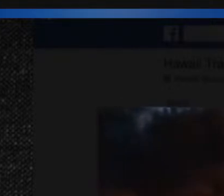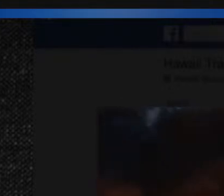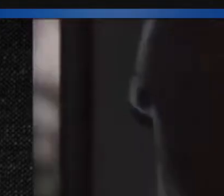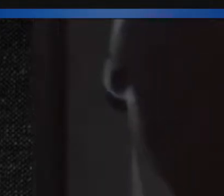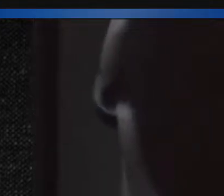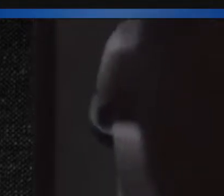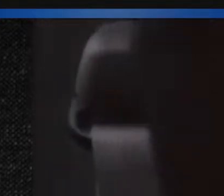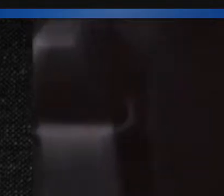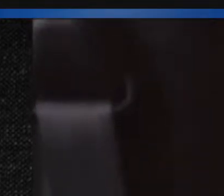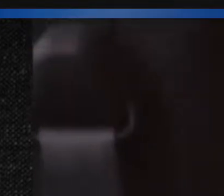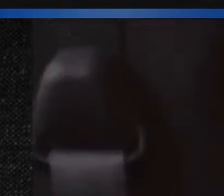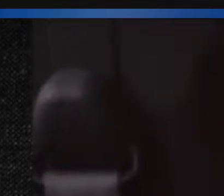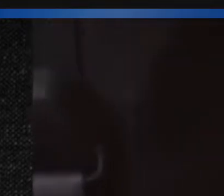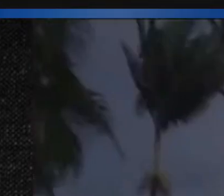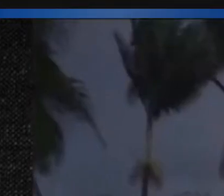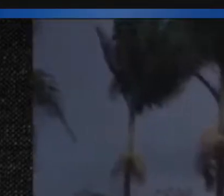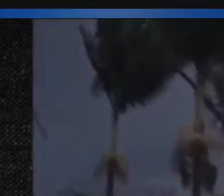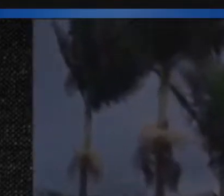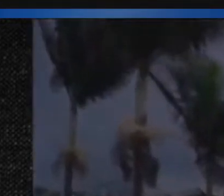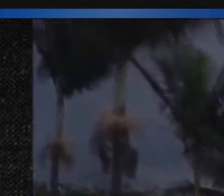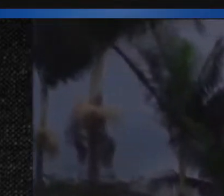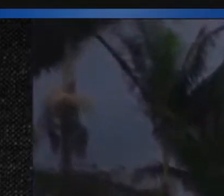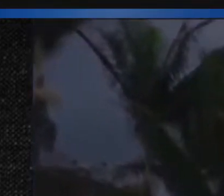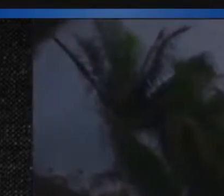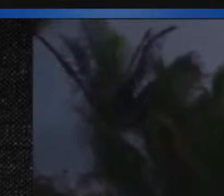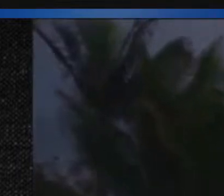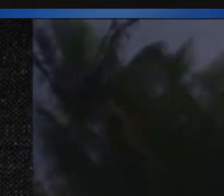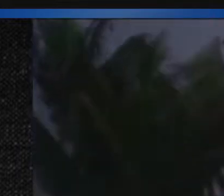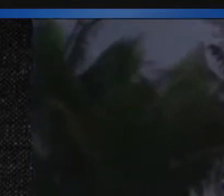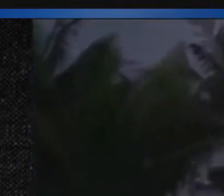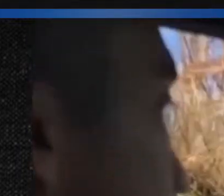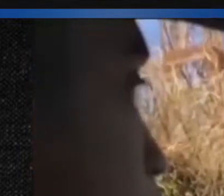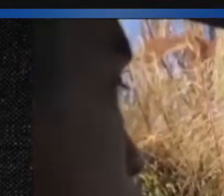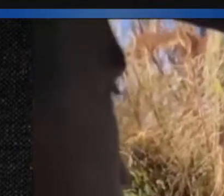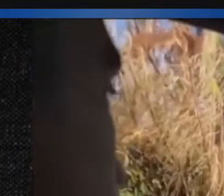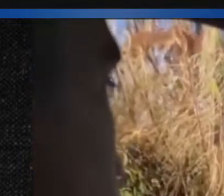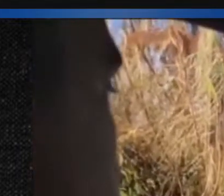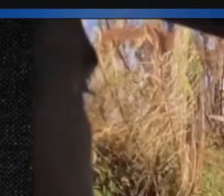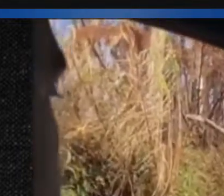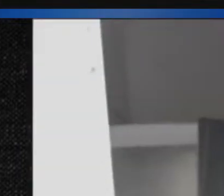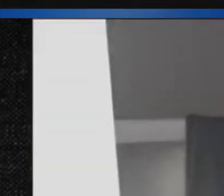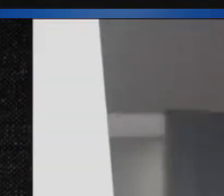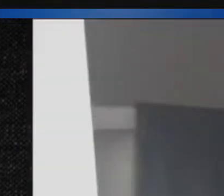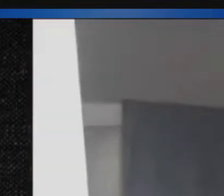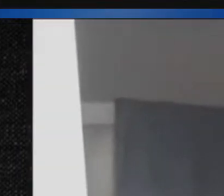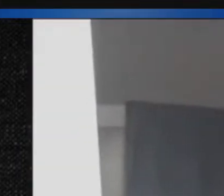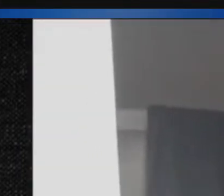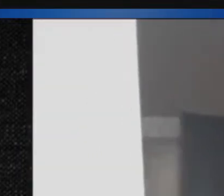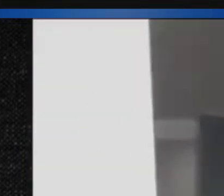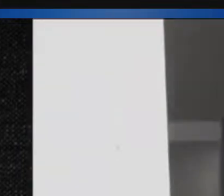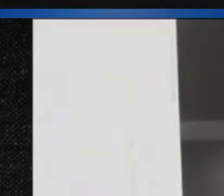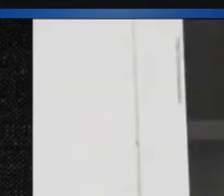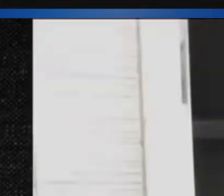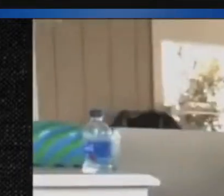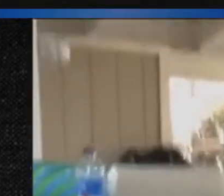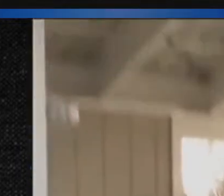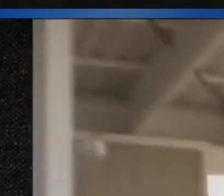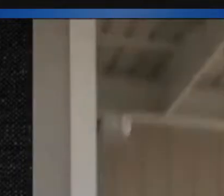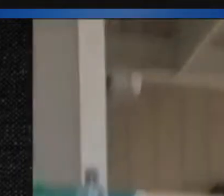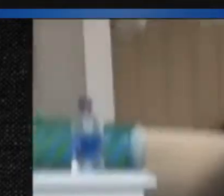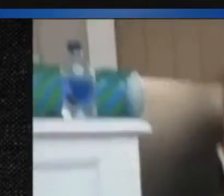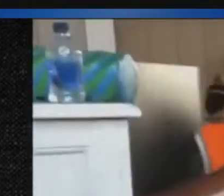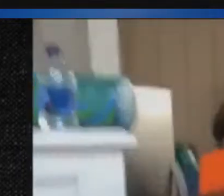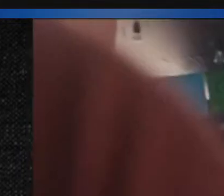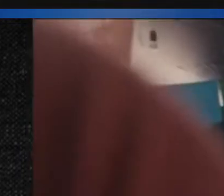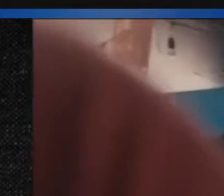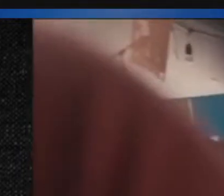lava moving. They weren't just sharing a story, they were helping their neighbor. If a family was being evacuated, a group would just jump in and help out.